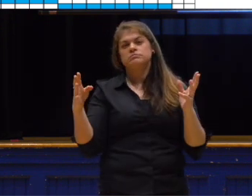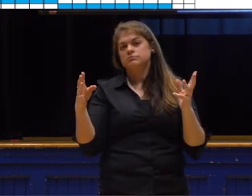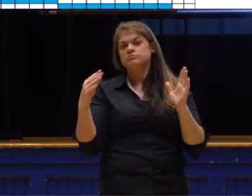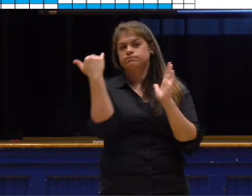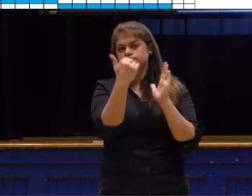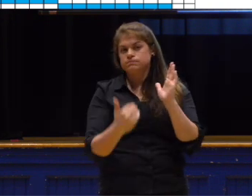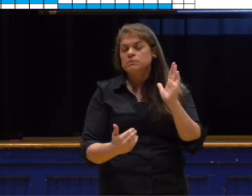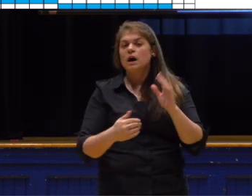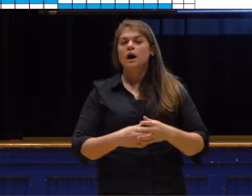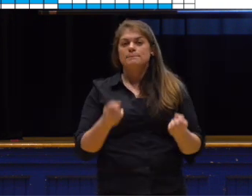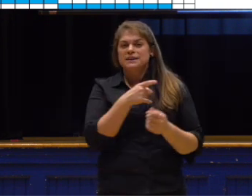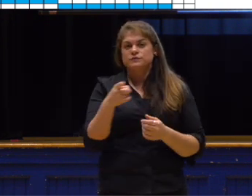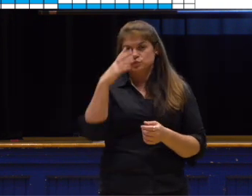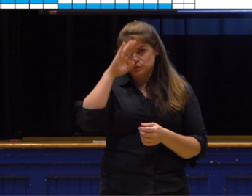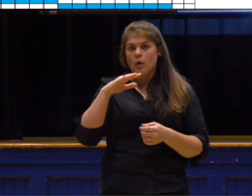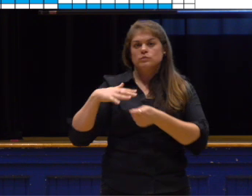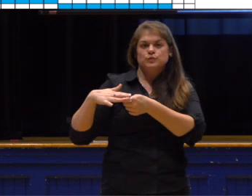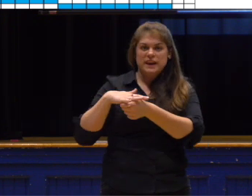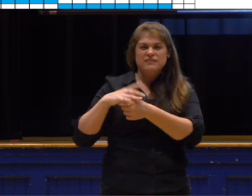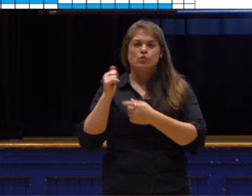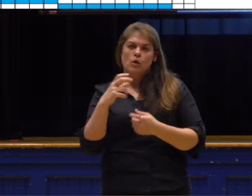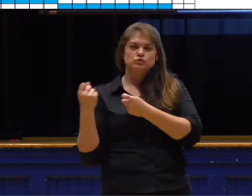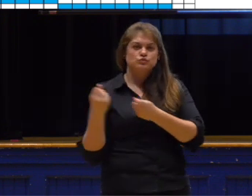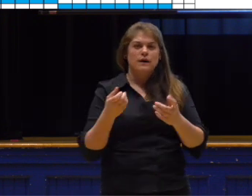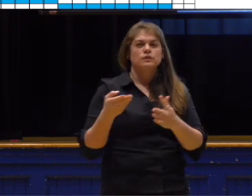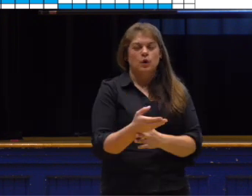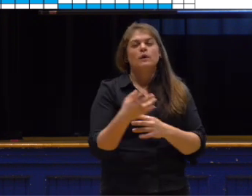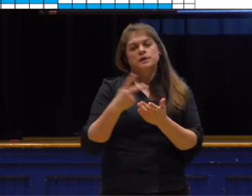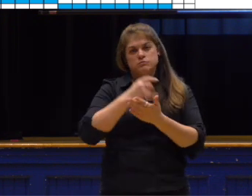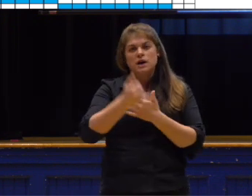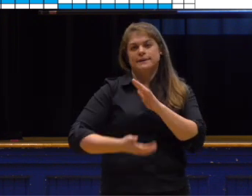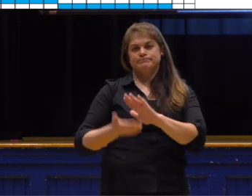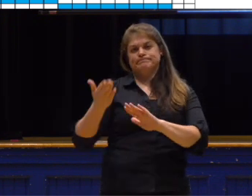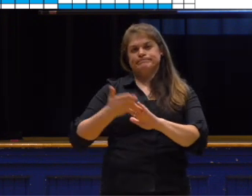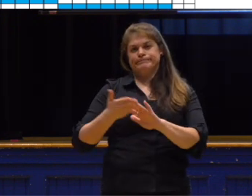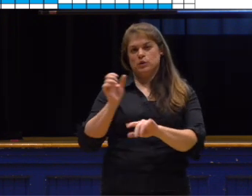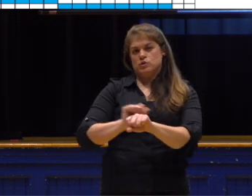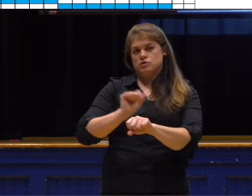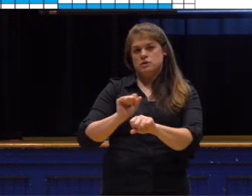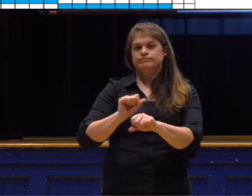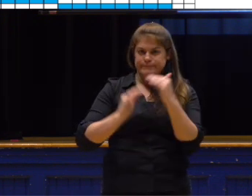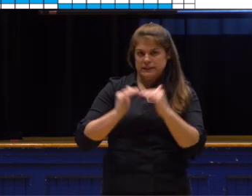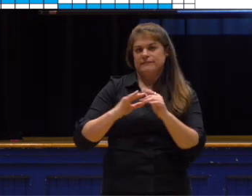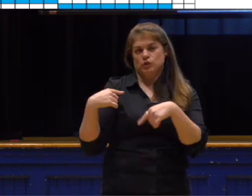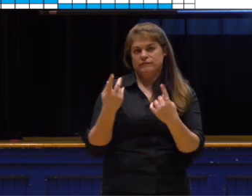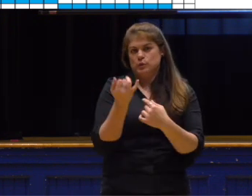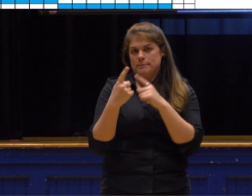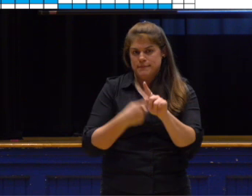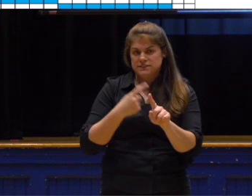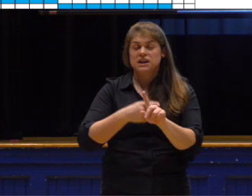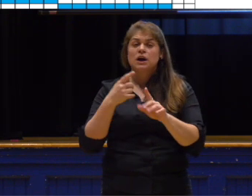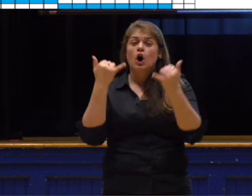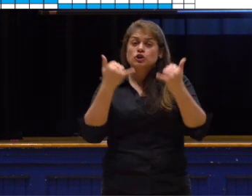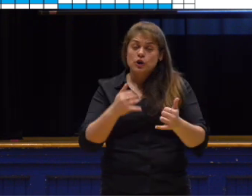As many of you know, if you live here or you commute through here, the project's been underway for a couple of months. Our current completion date is